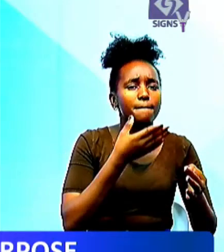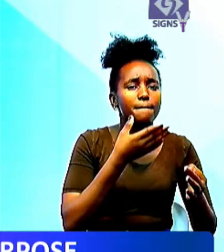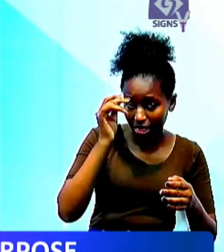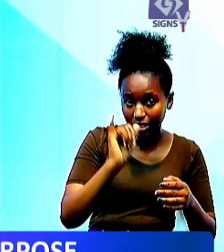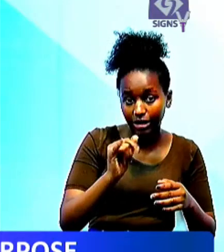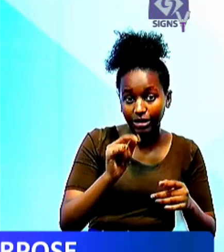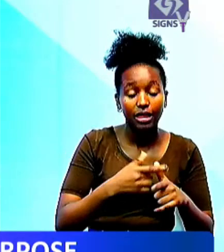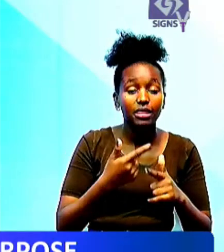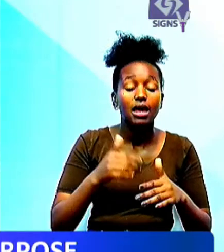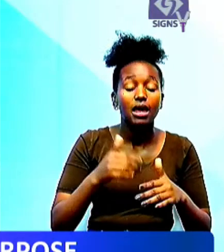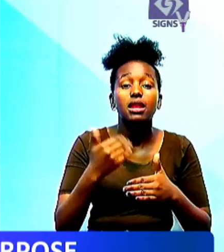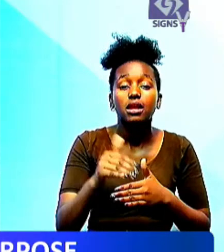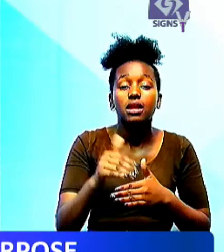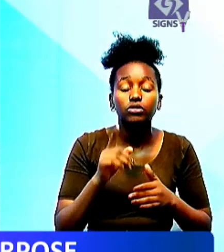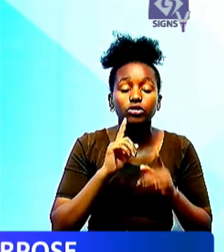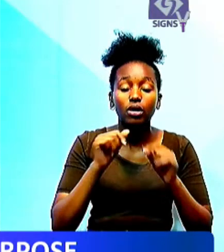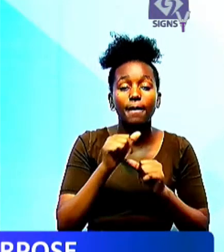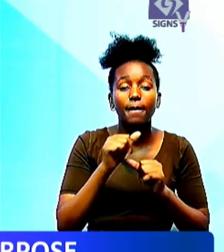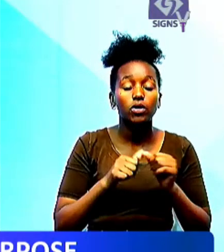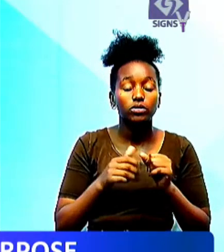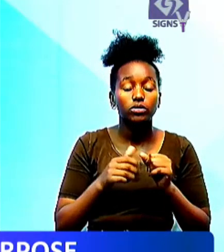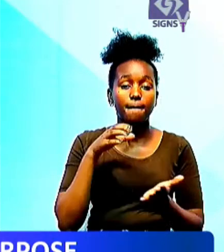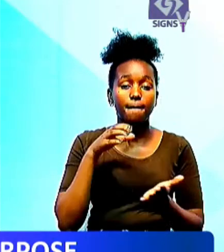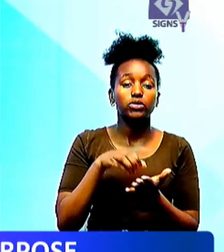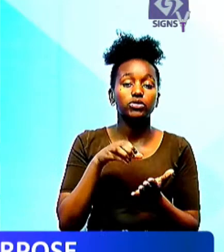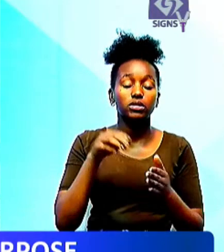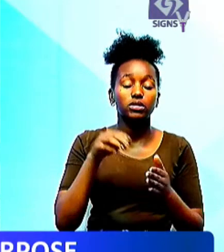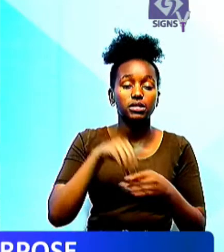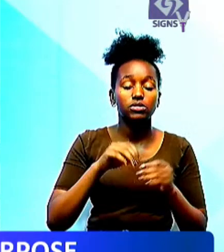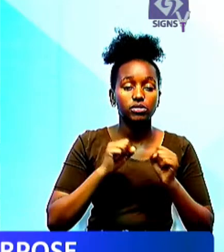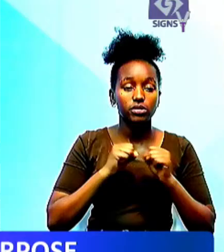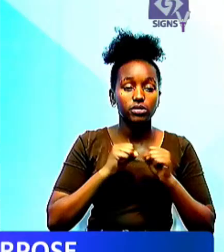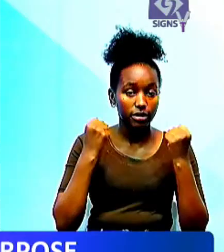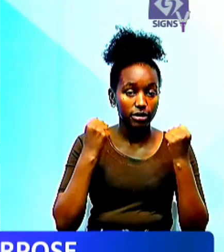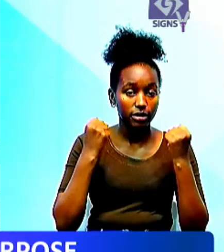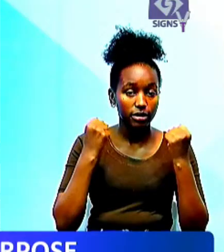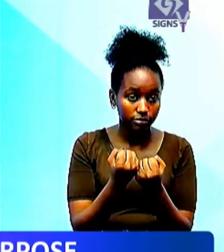self-esteem. What is my position in the society? Then you go to the